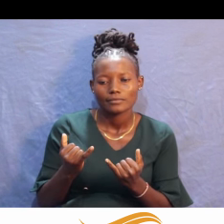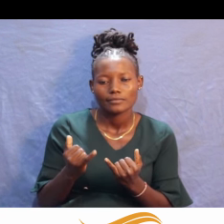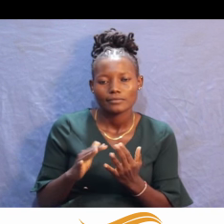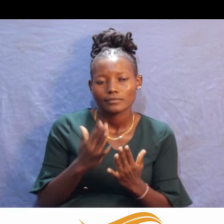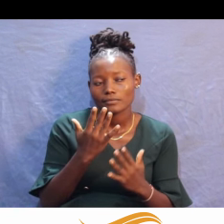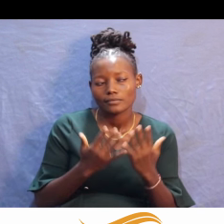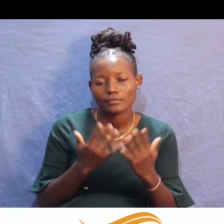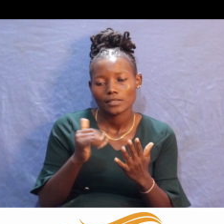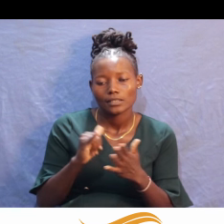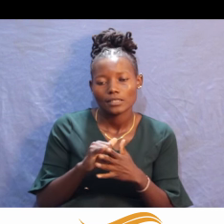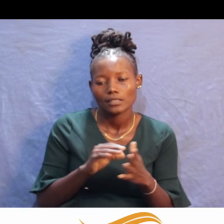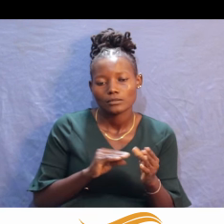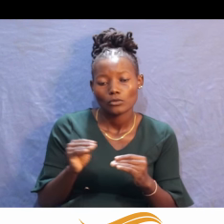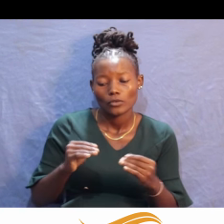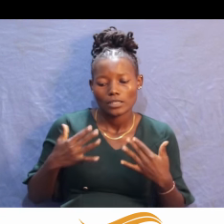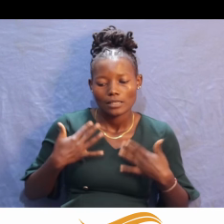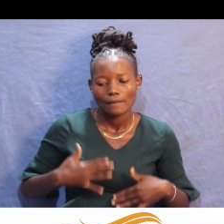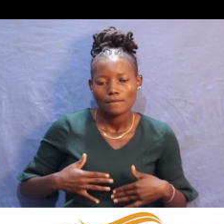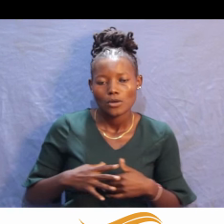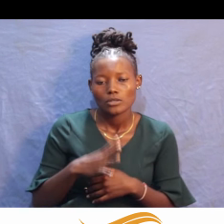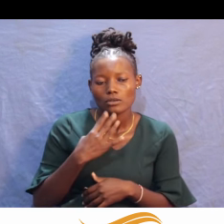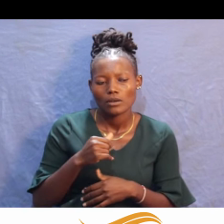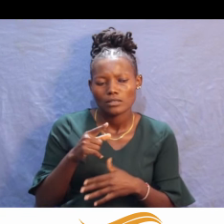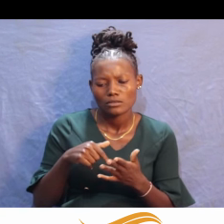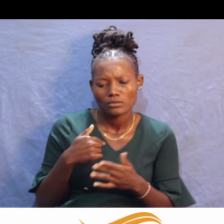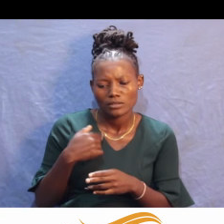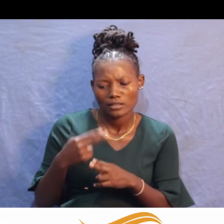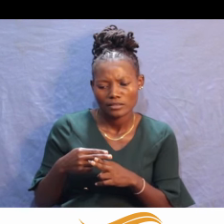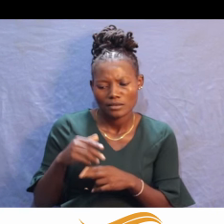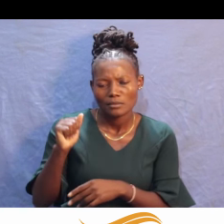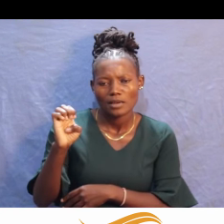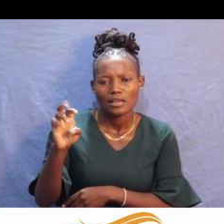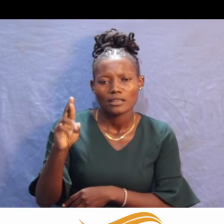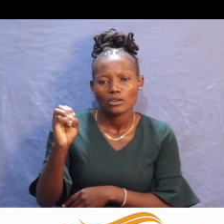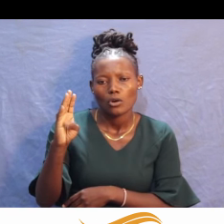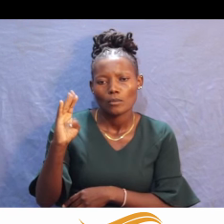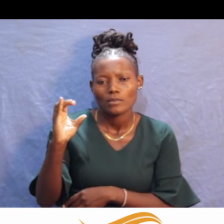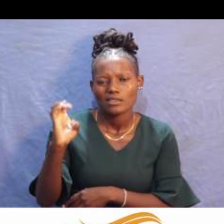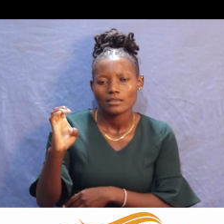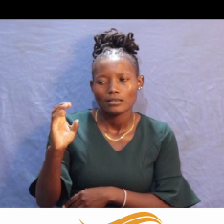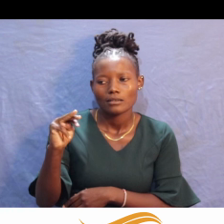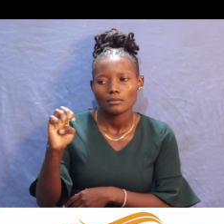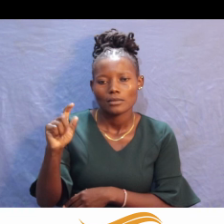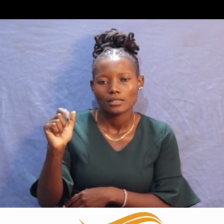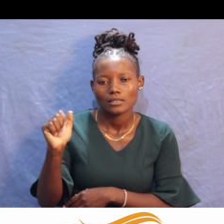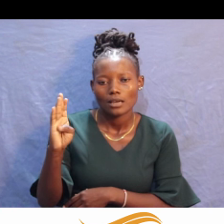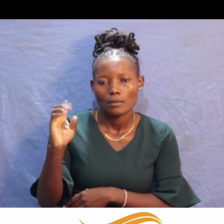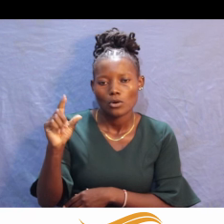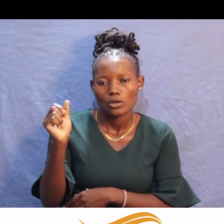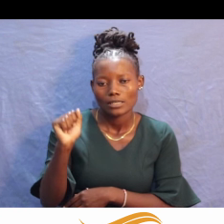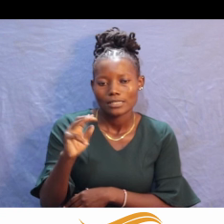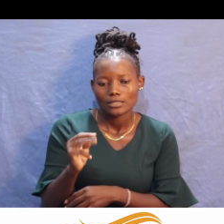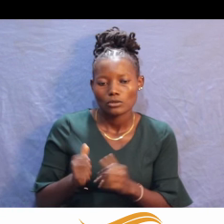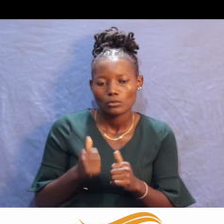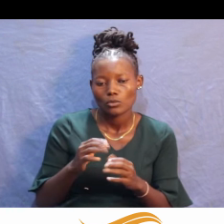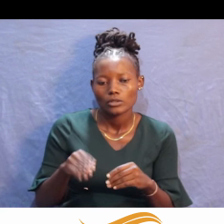it should, the body's requiring, it's working off something called anaerobic metabolism, which is not as efficient and does not